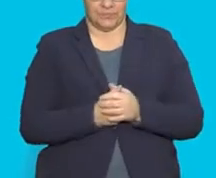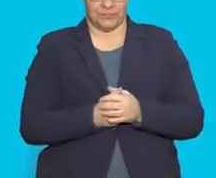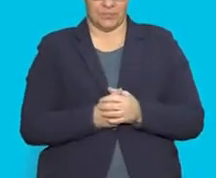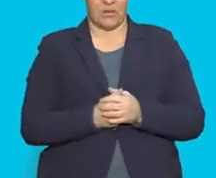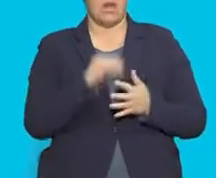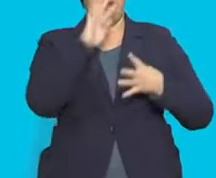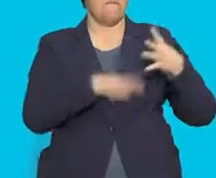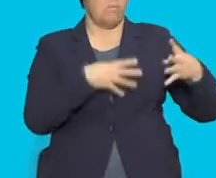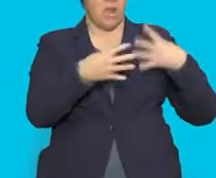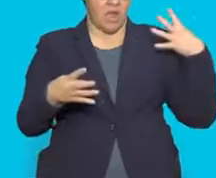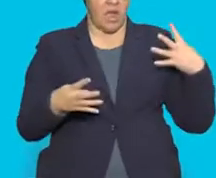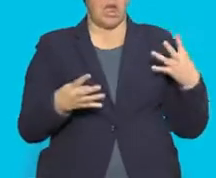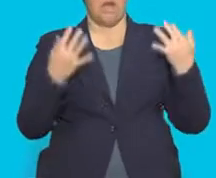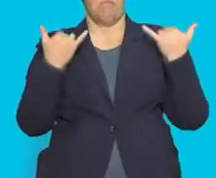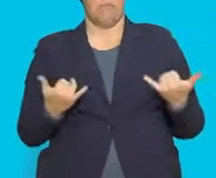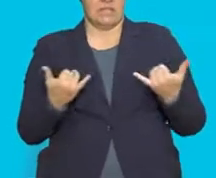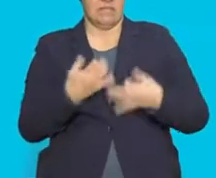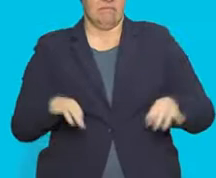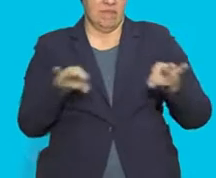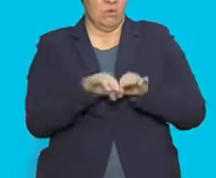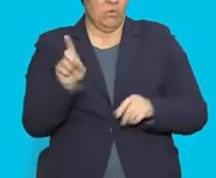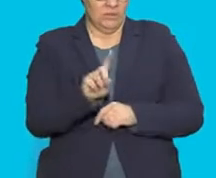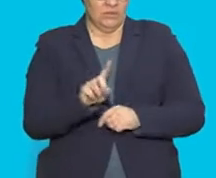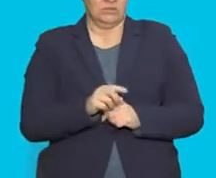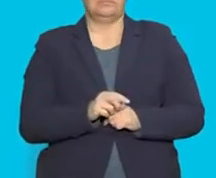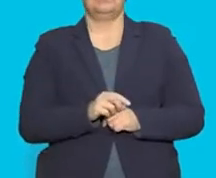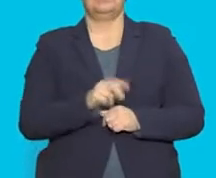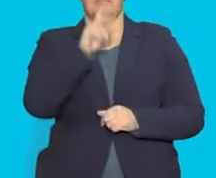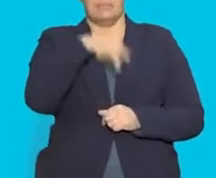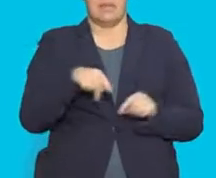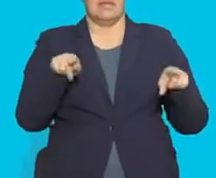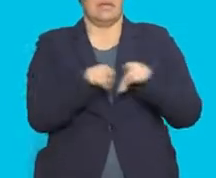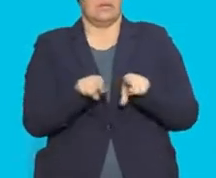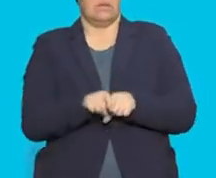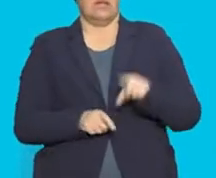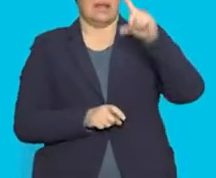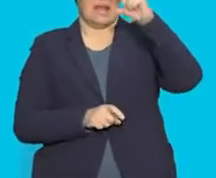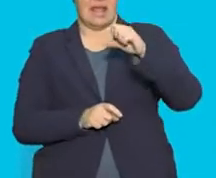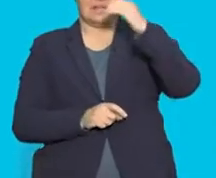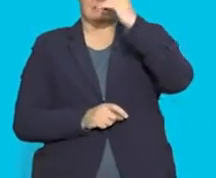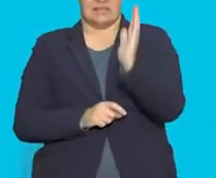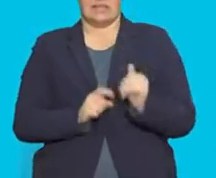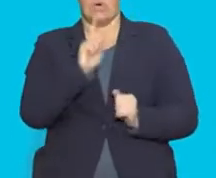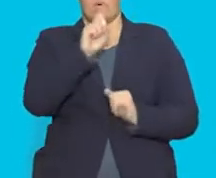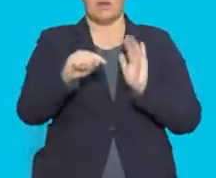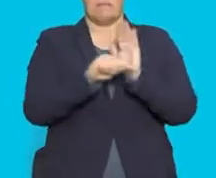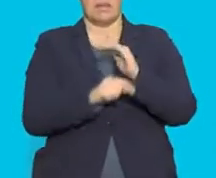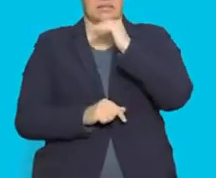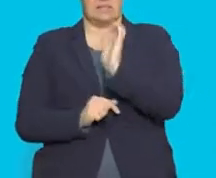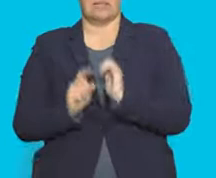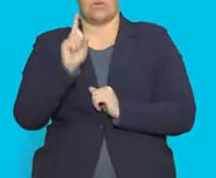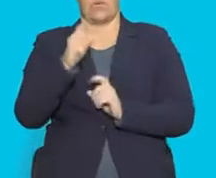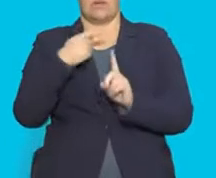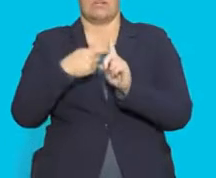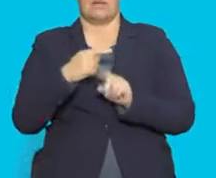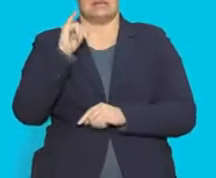So the formula that we use to calculate the present value annuity is normally the P is equals to X into